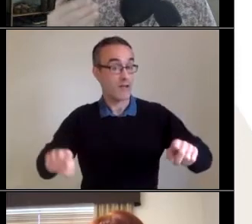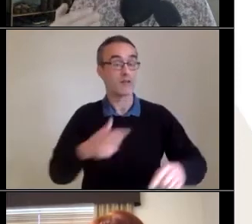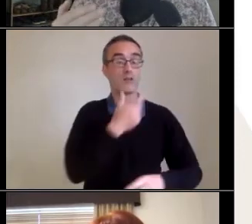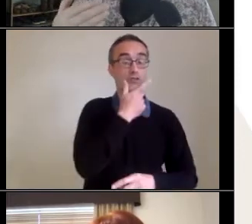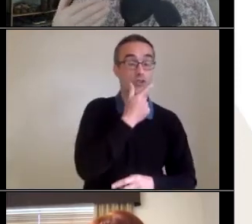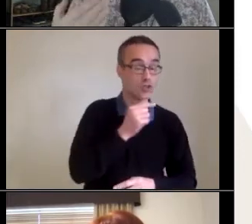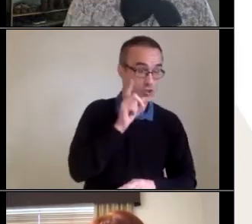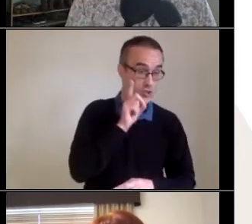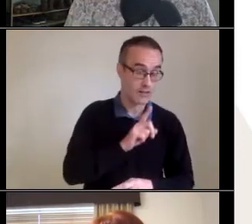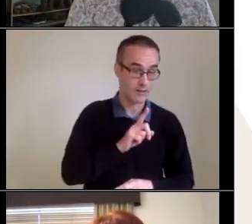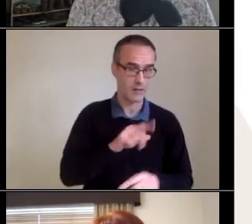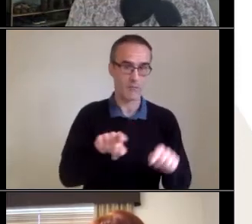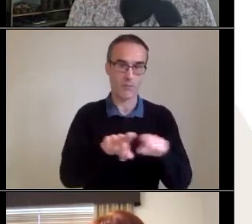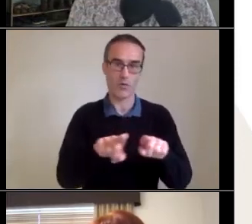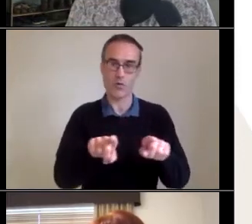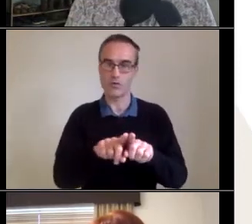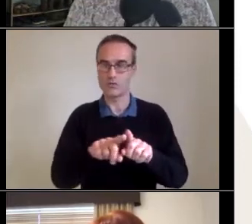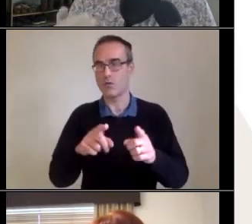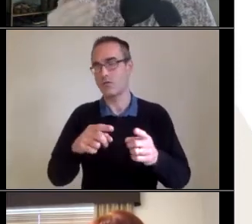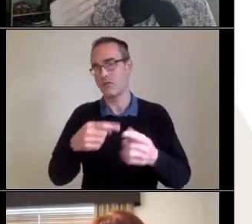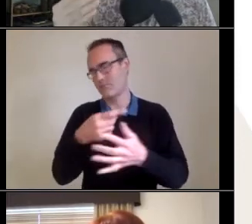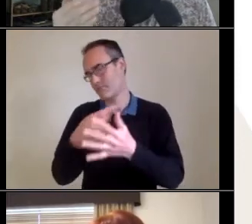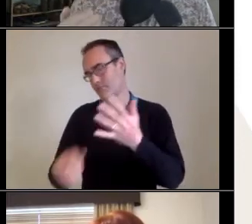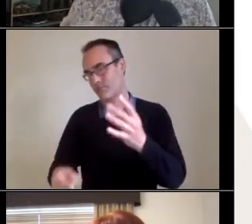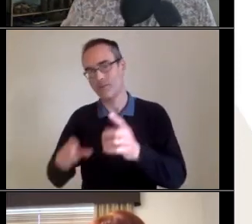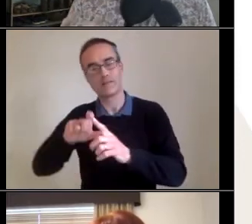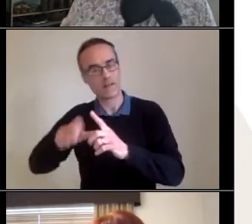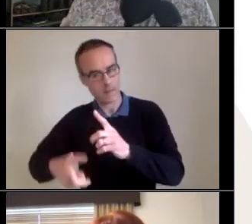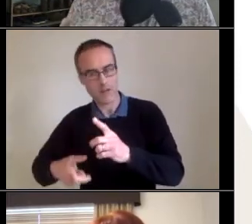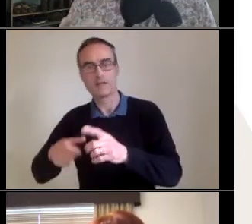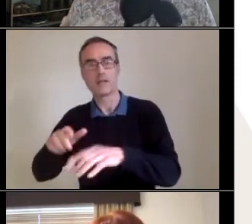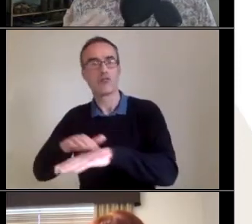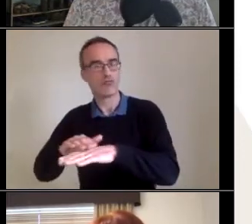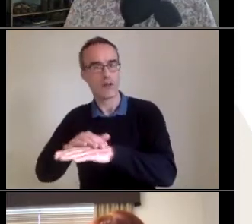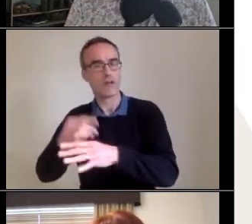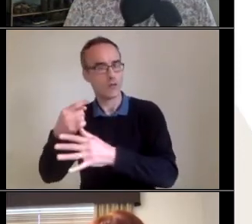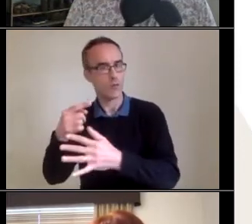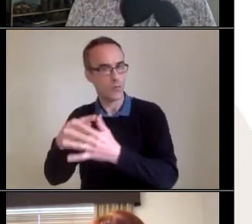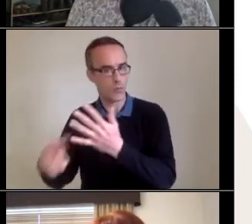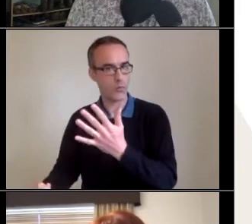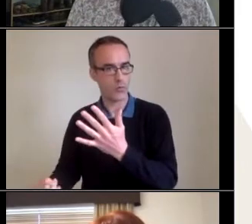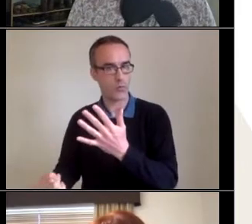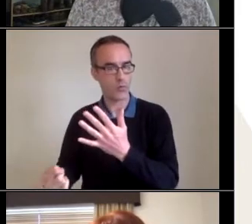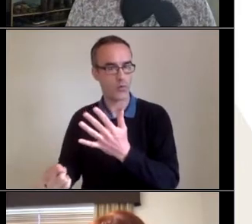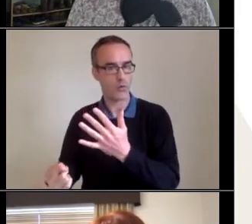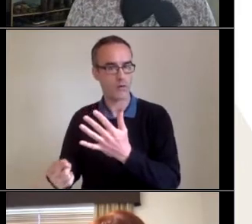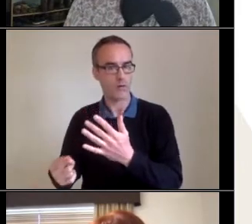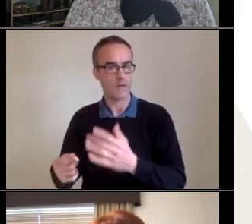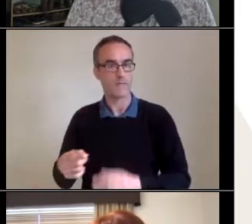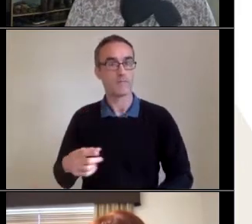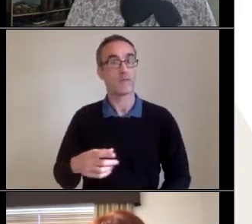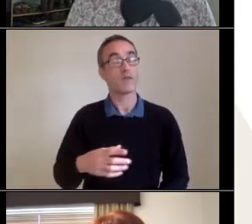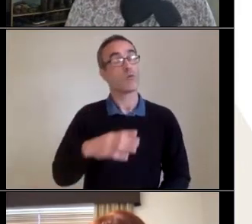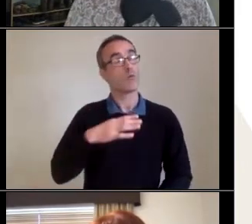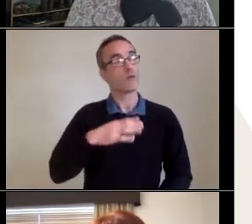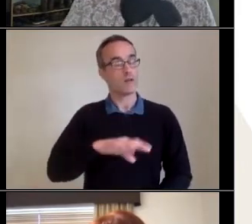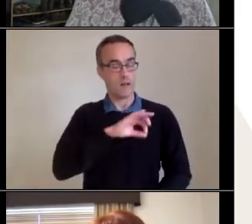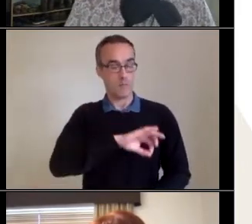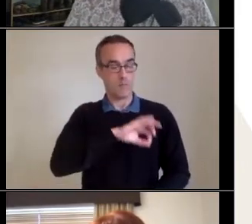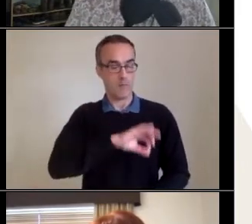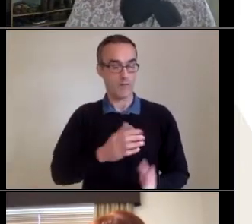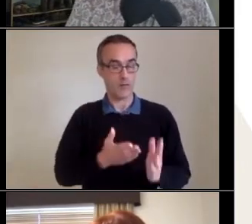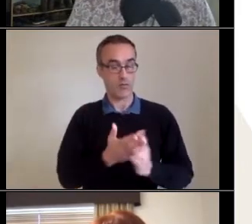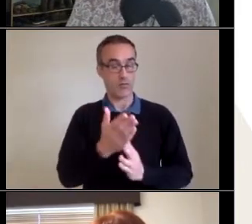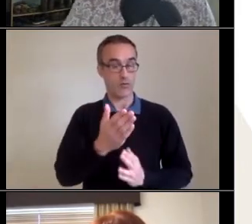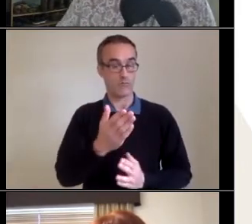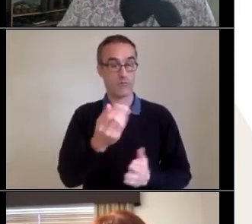to almost enforce that diversity by some sort of financial or otherwise benefit to ensuring, and